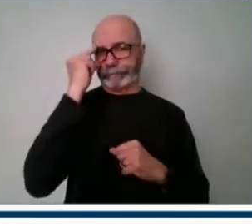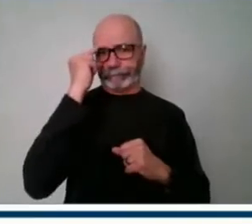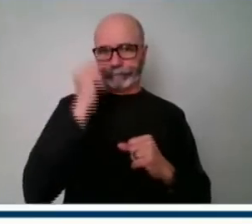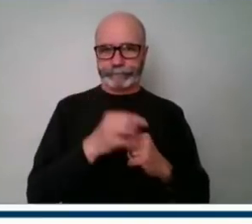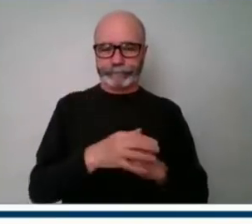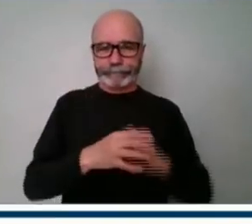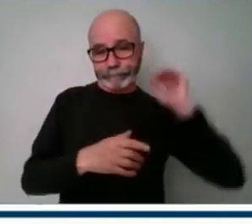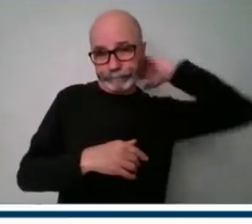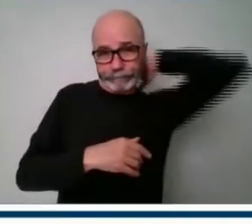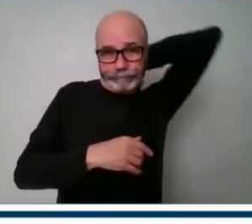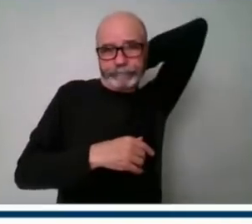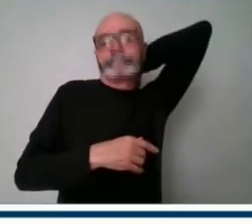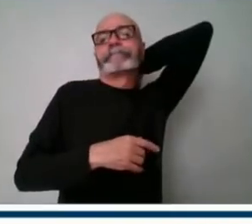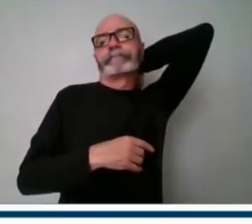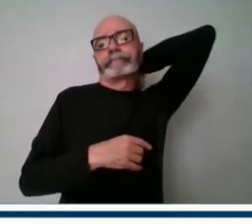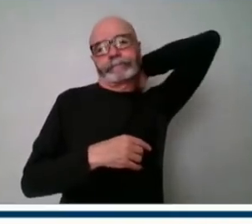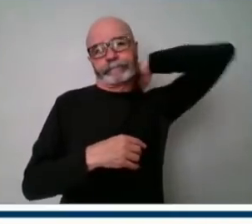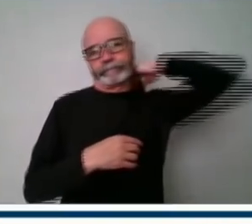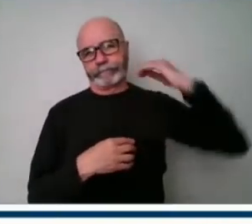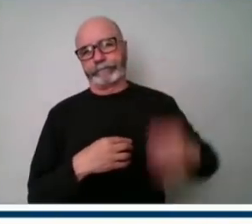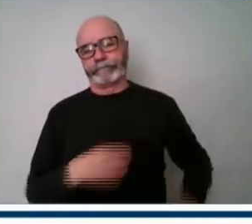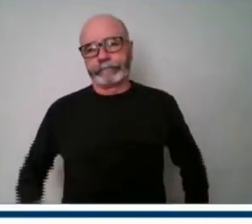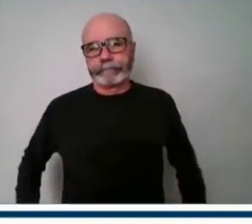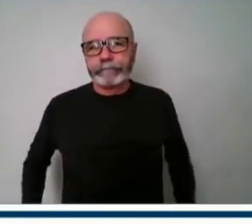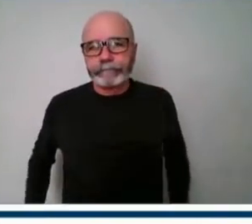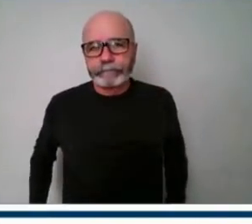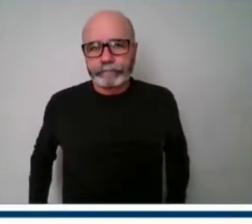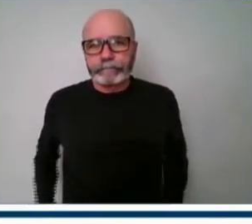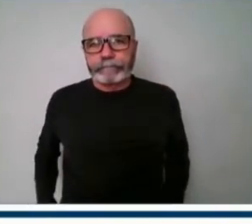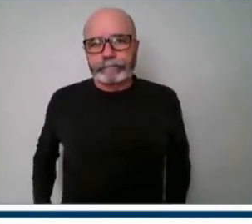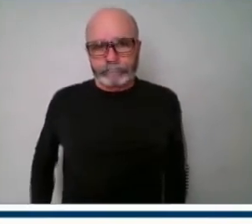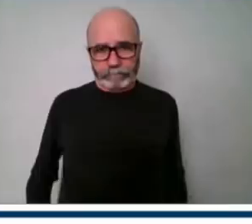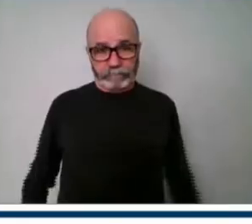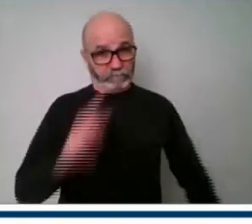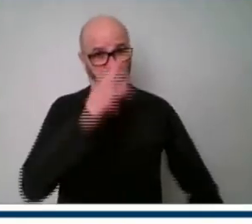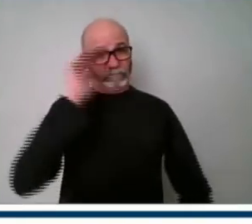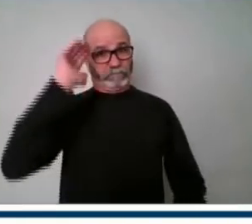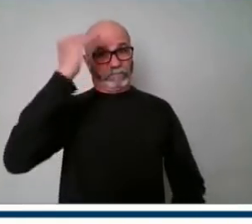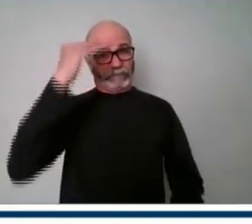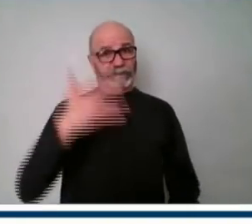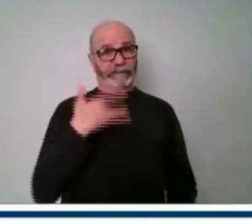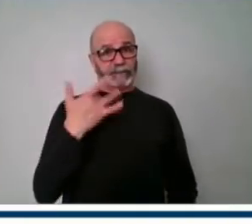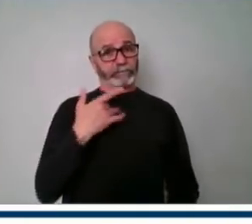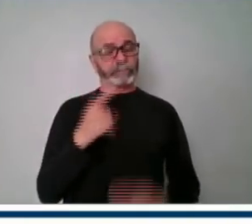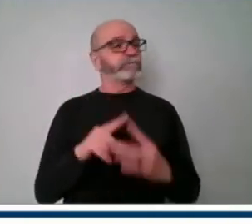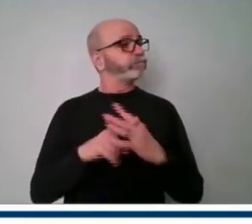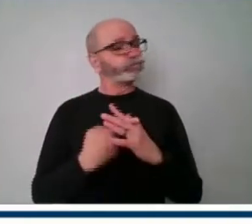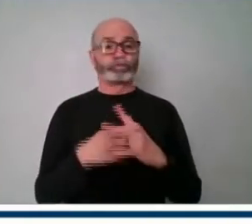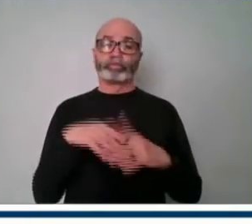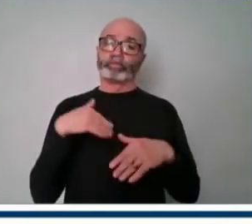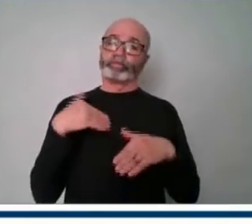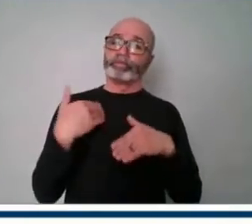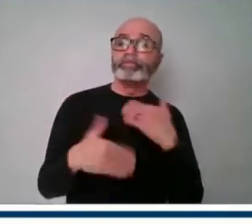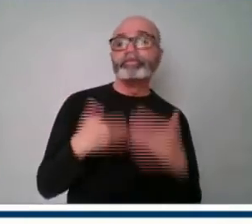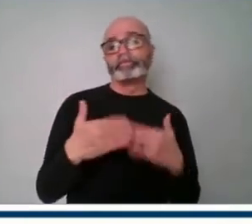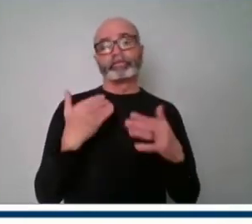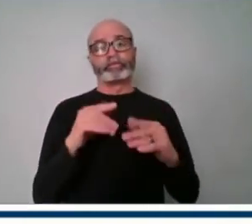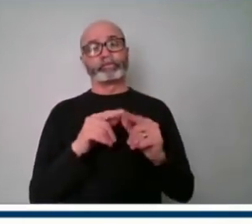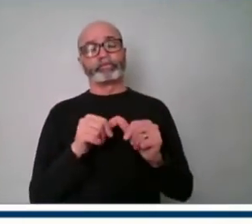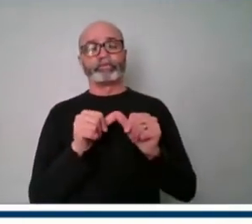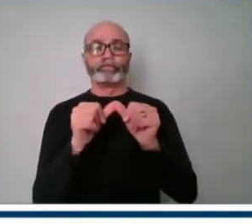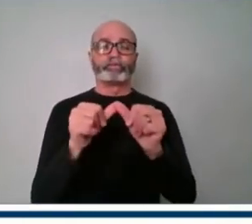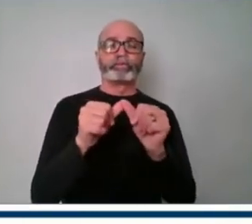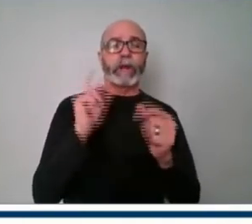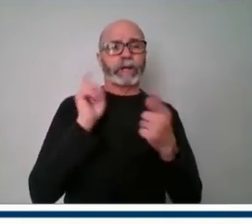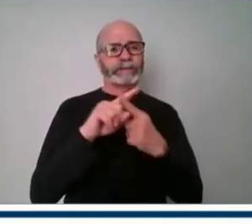moving fast and efficiently enough. I think I heard you mention that you're hoping in the middle of May we'll be down to age 30, if I heard that